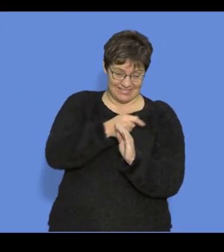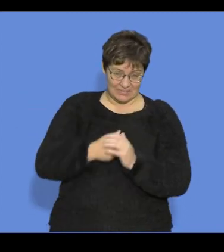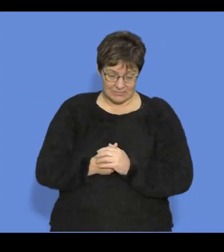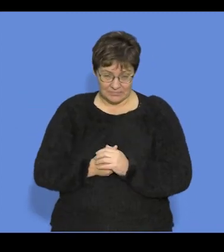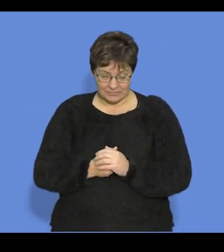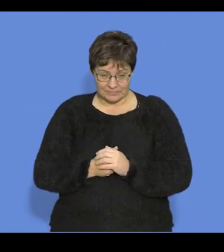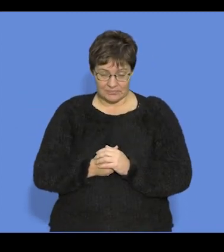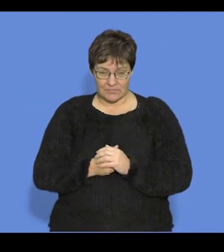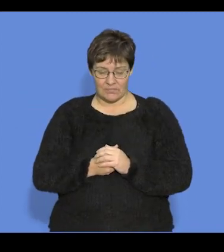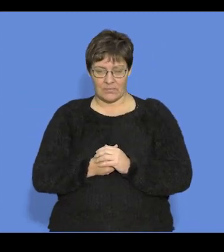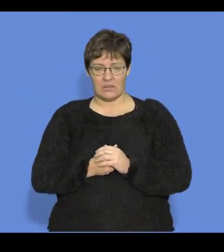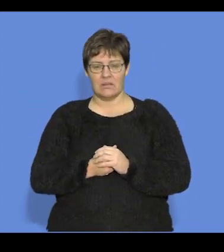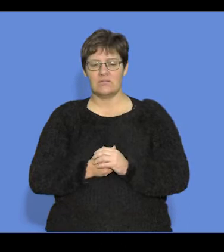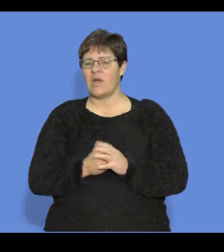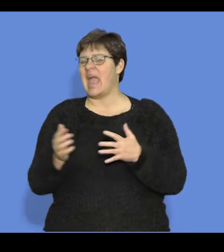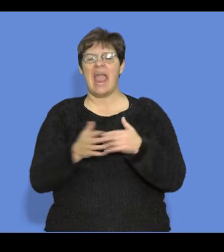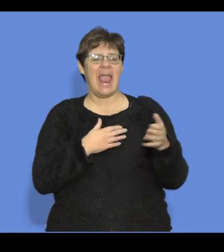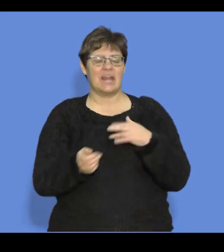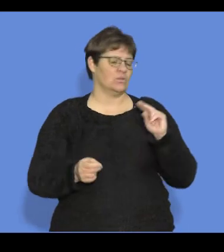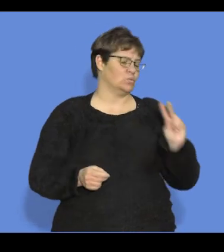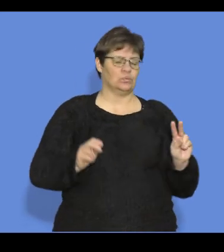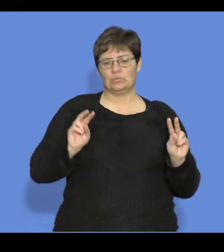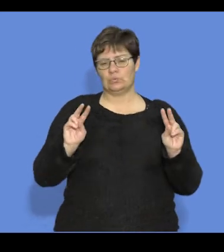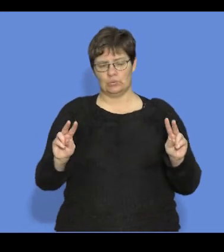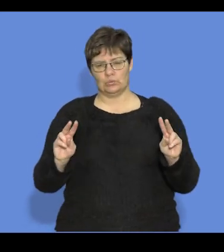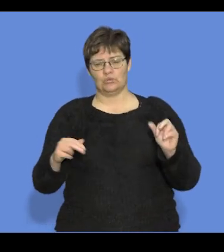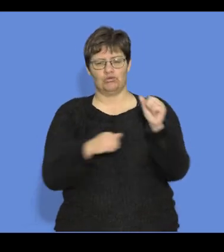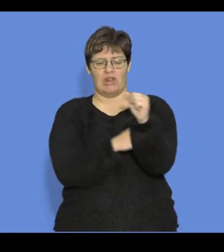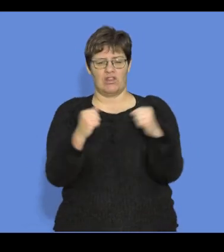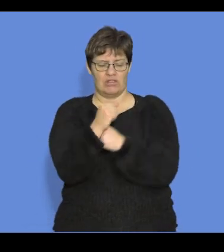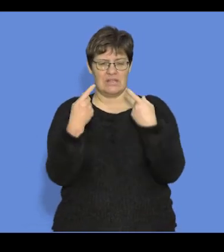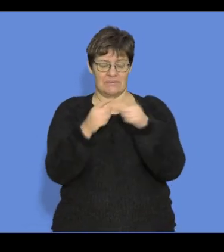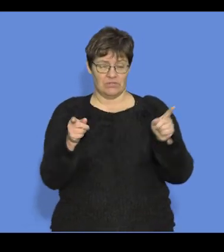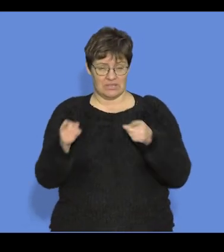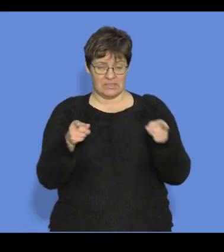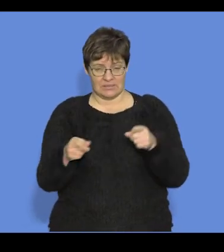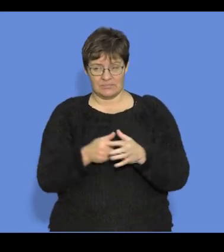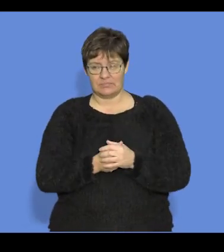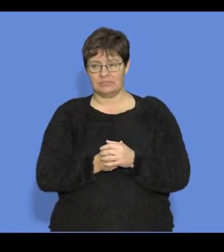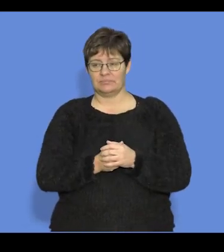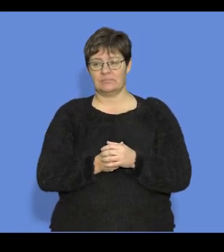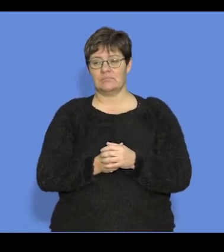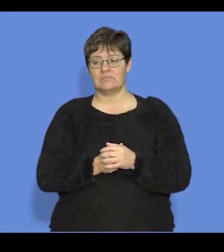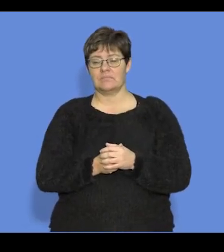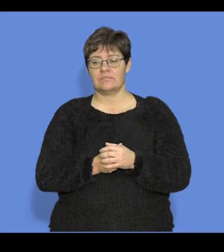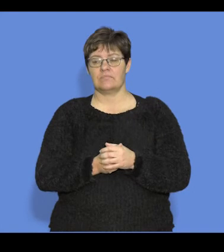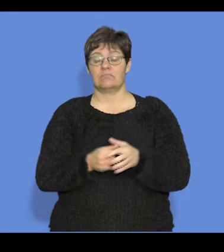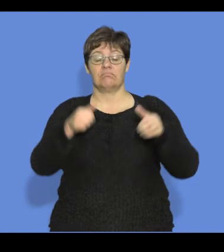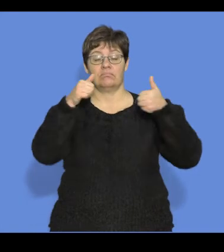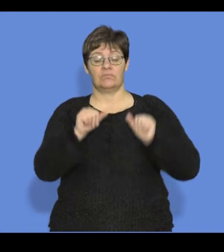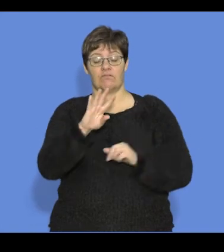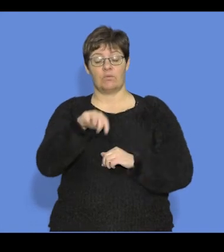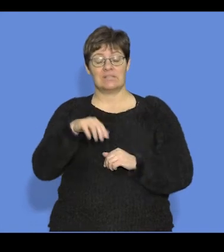Okay, so it's basically any two structural differences. The next one we're looking at is